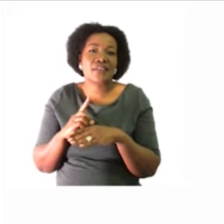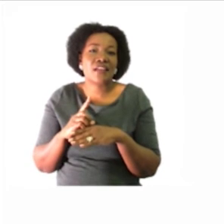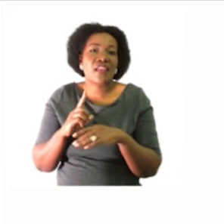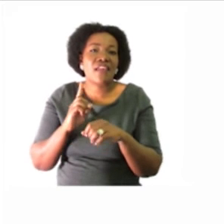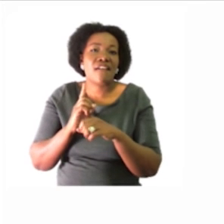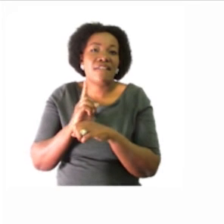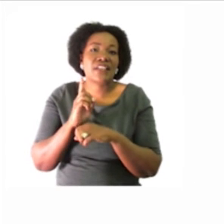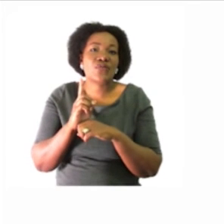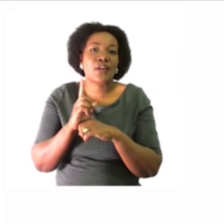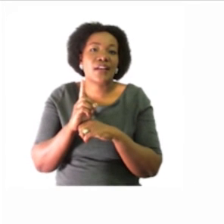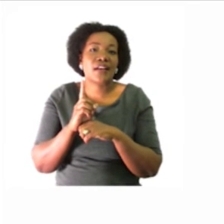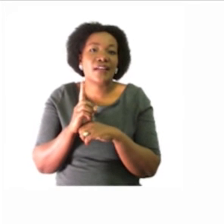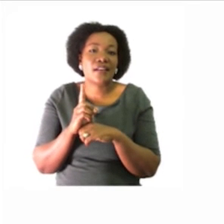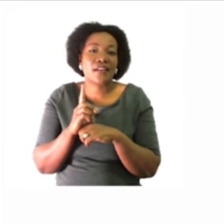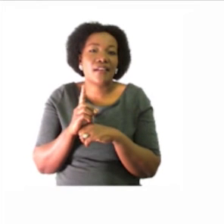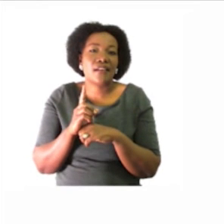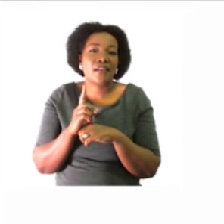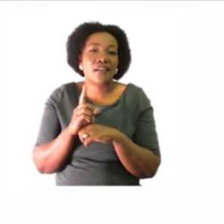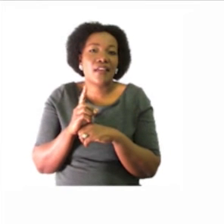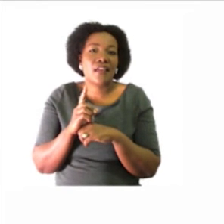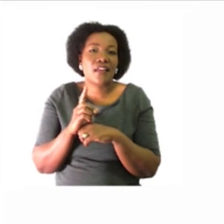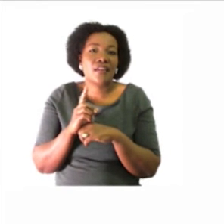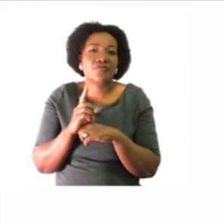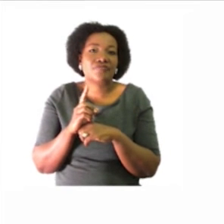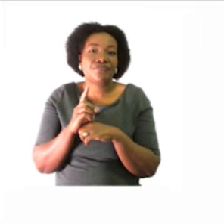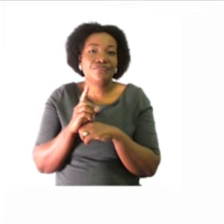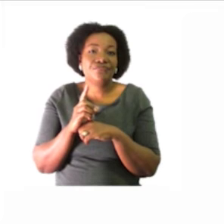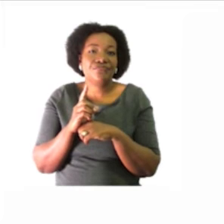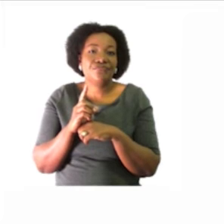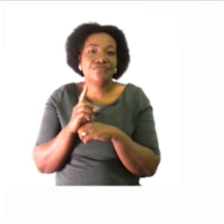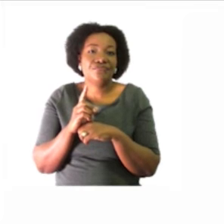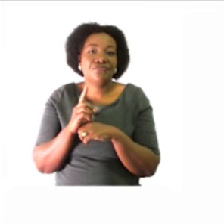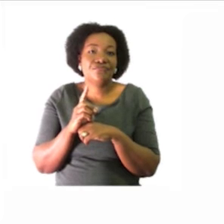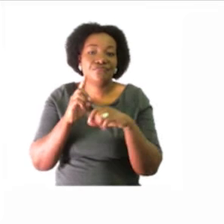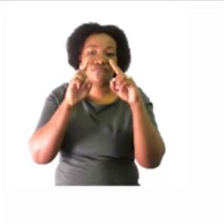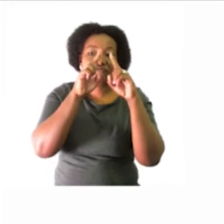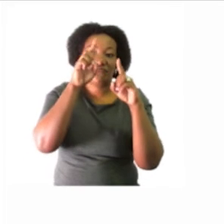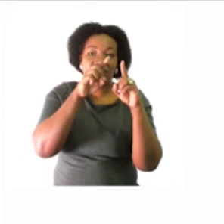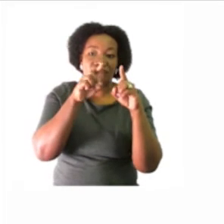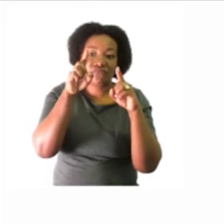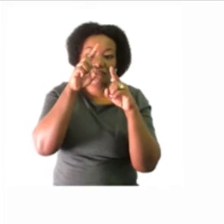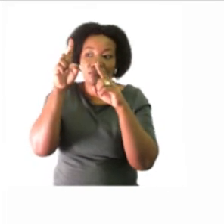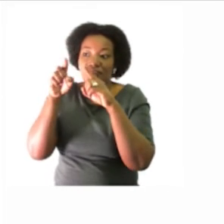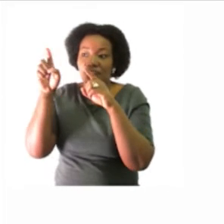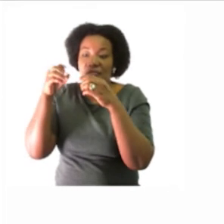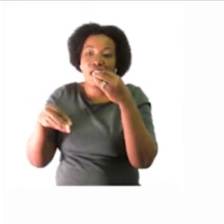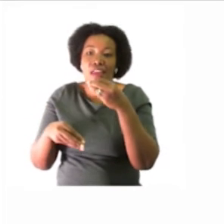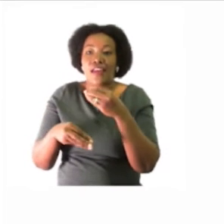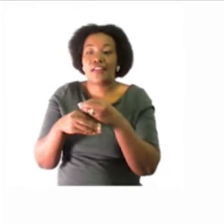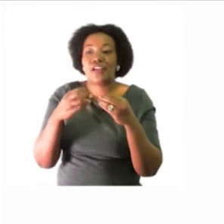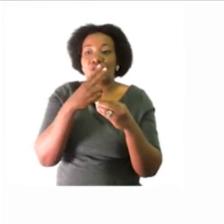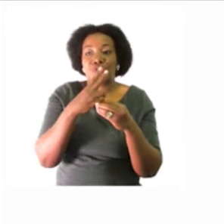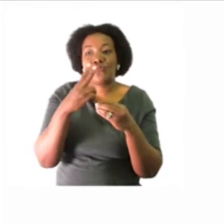first one together. How many numbers? Oh, okay, you have to put 2 numbers together in order for you to